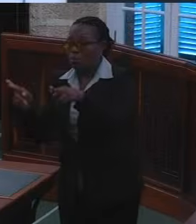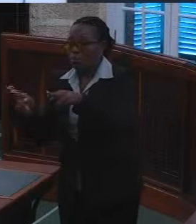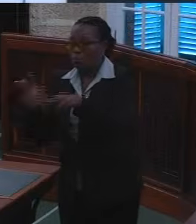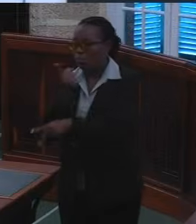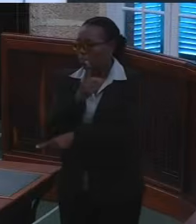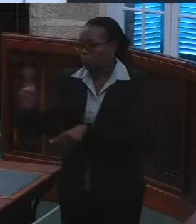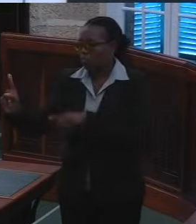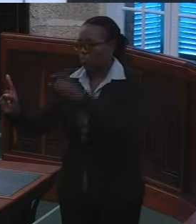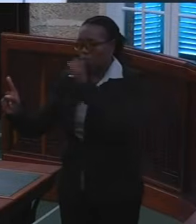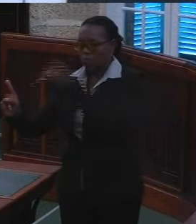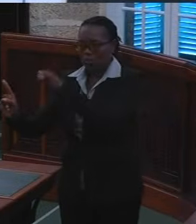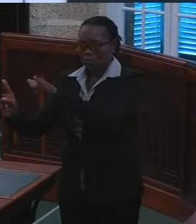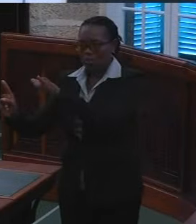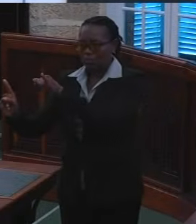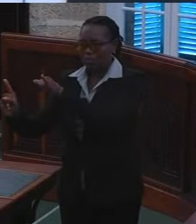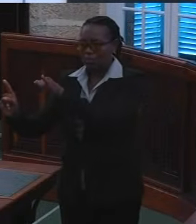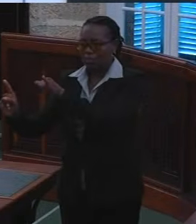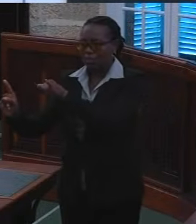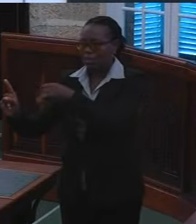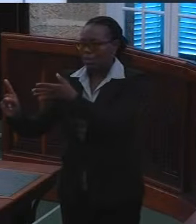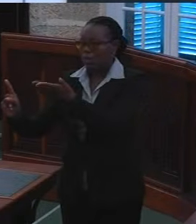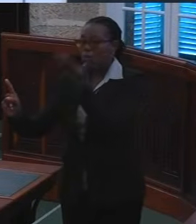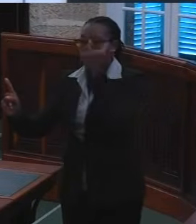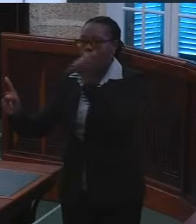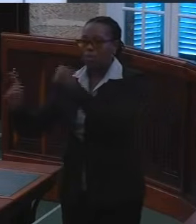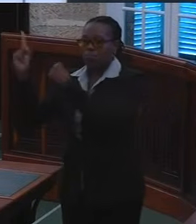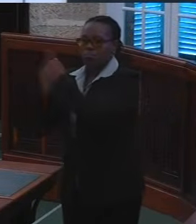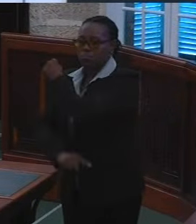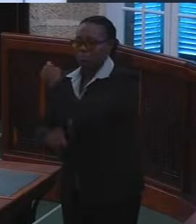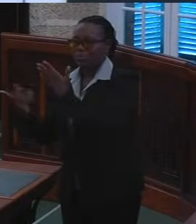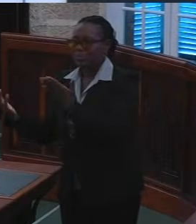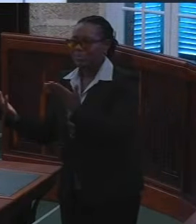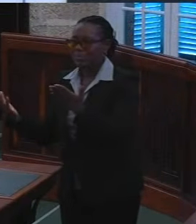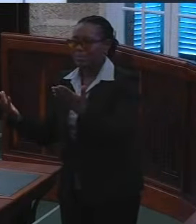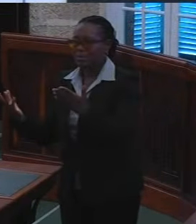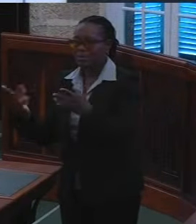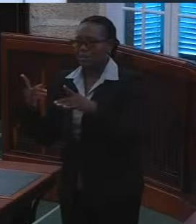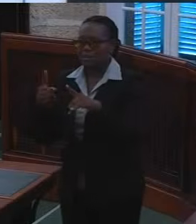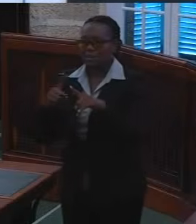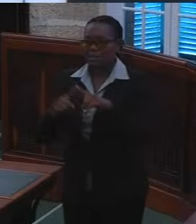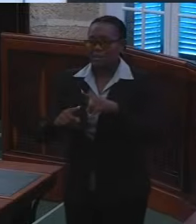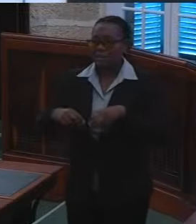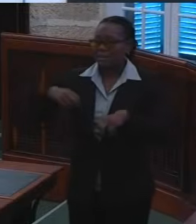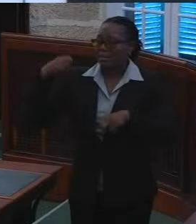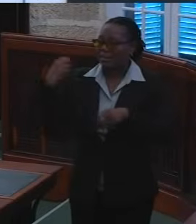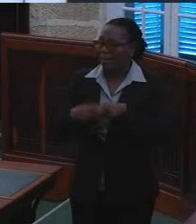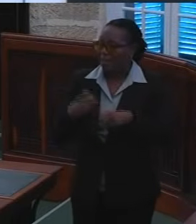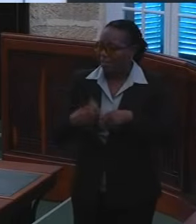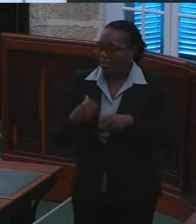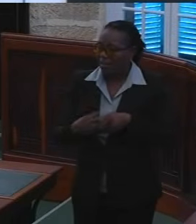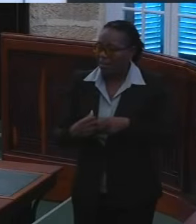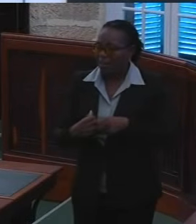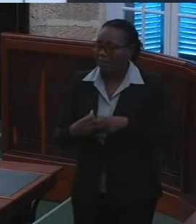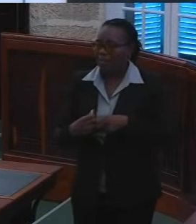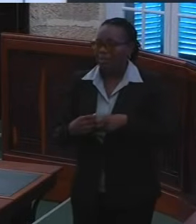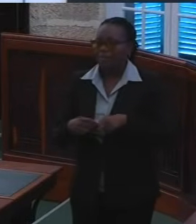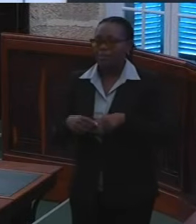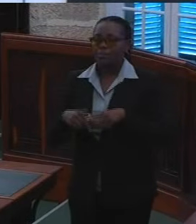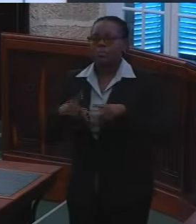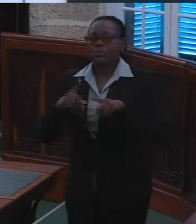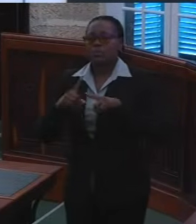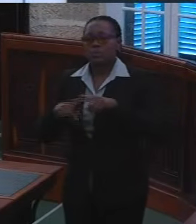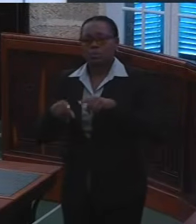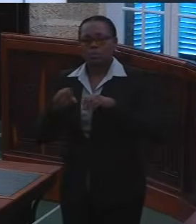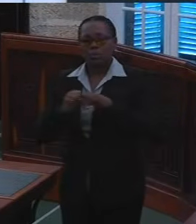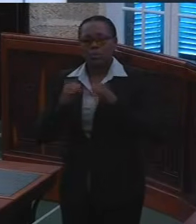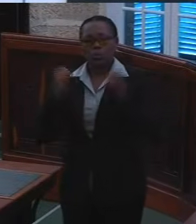Loneliness is one of the hardest things for human beings who are, in fact, are meant to be social beings. And so that, Mr. Speaker, sir, is one of